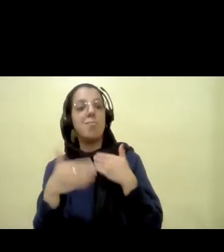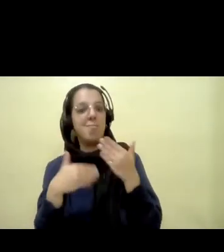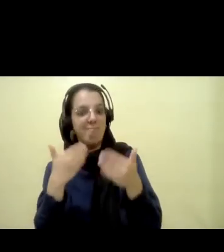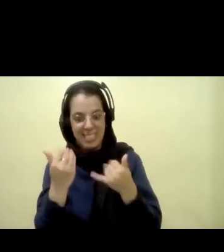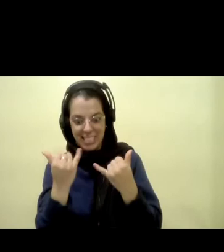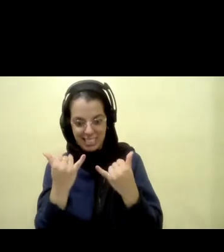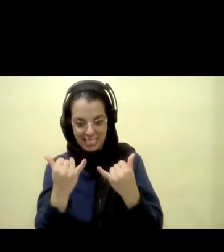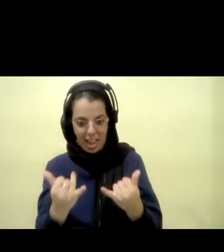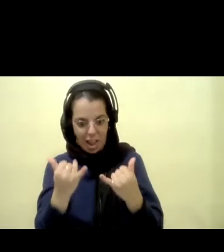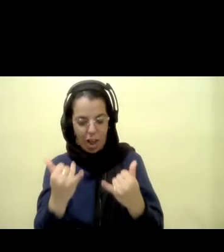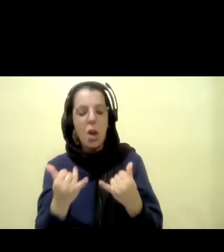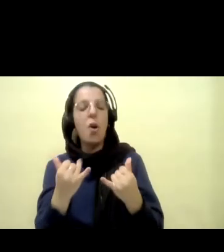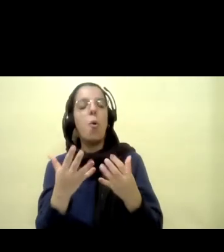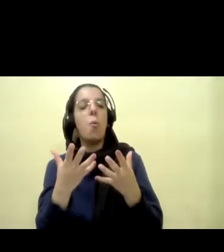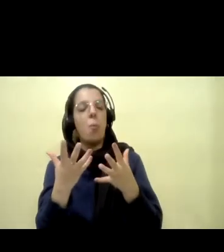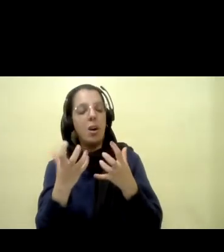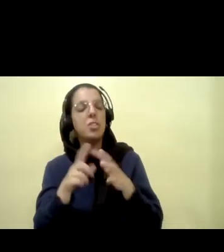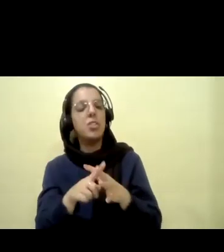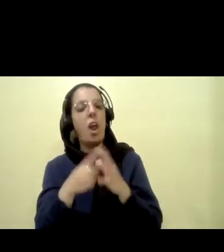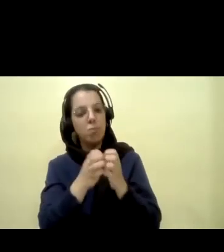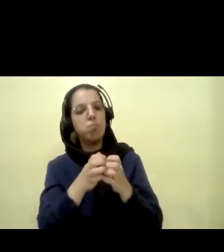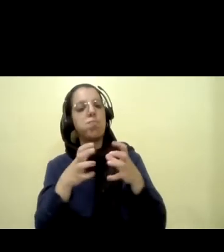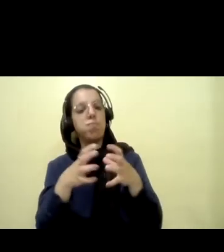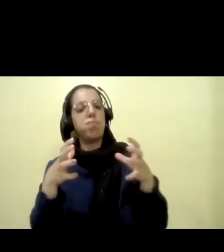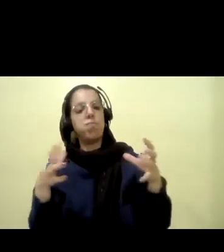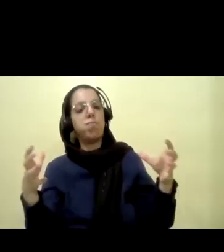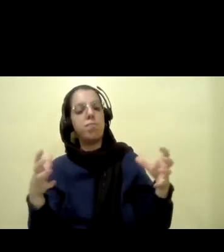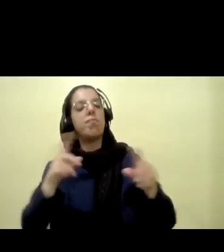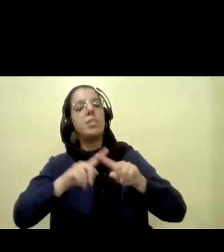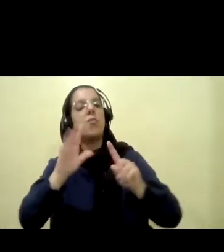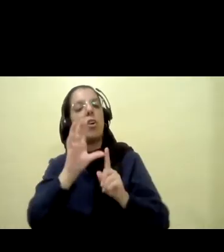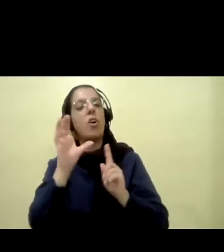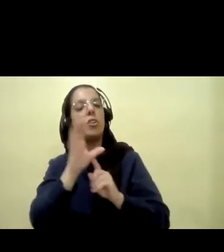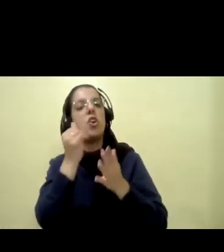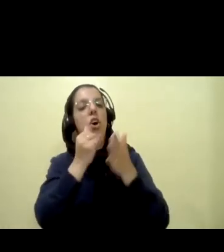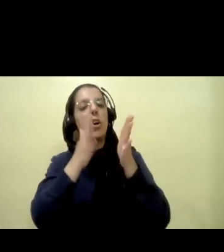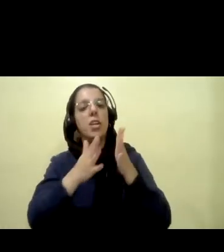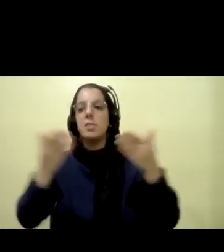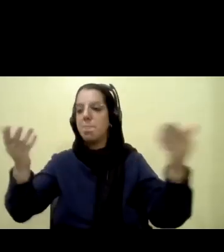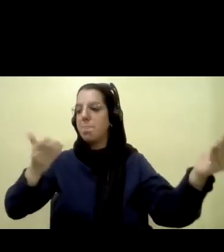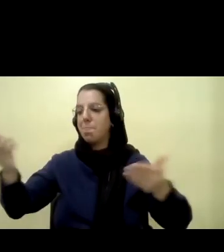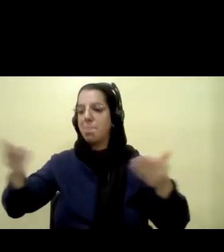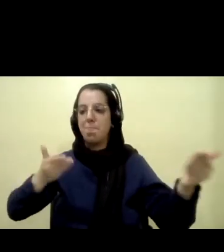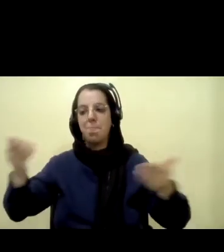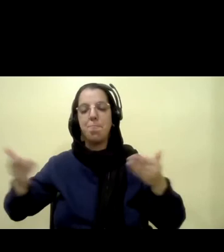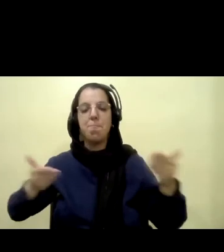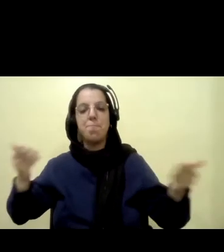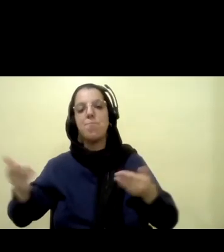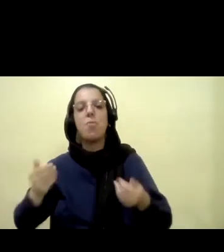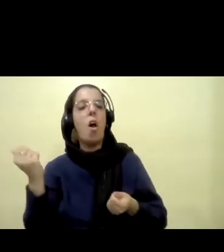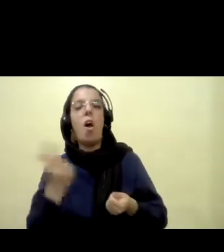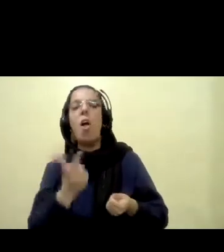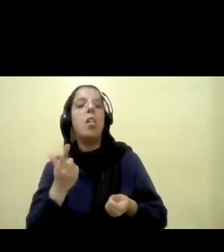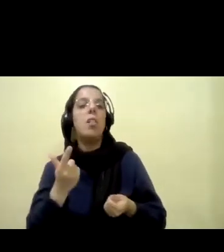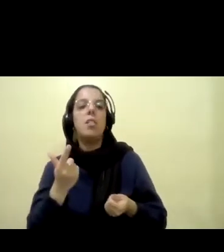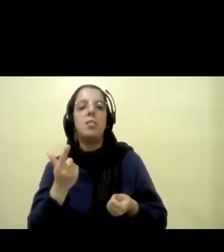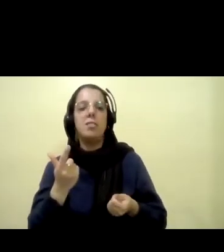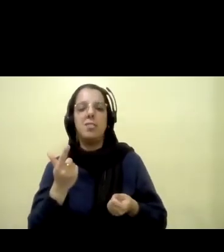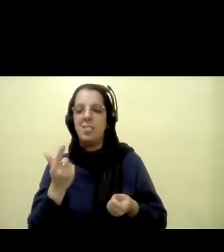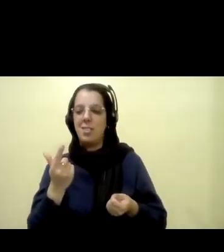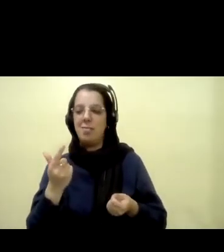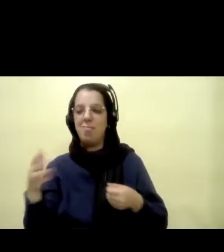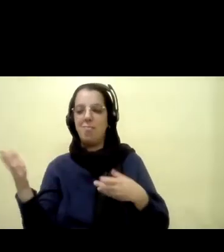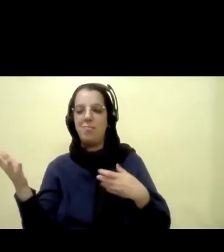expand and have a roster of multicultural artists, entirely acoustic, so